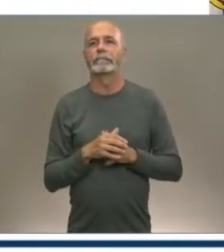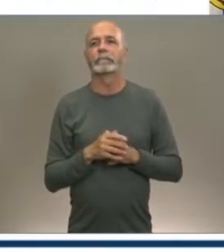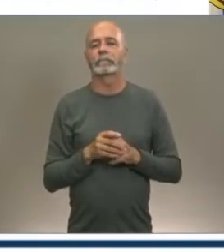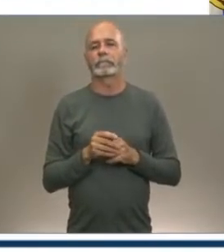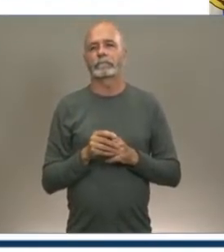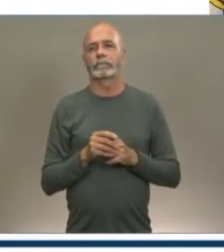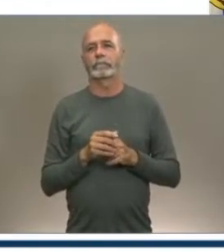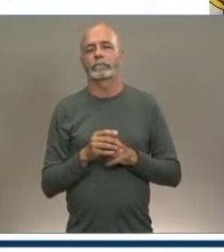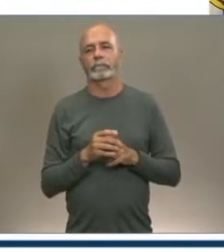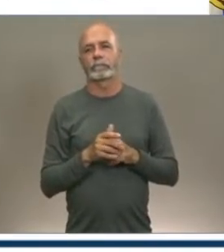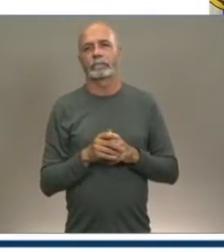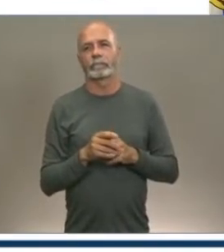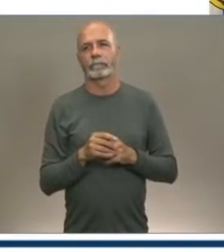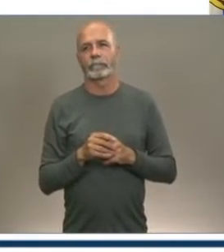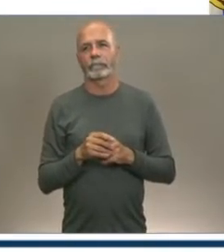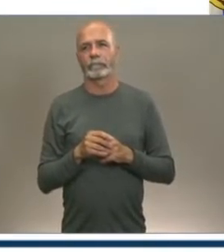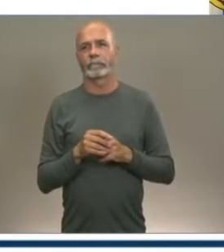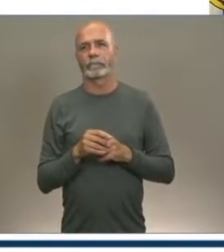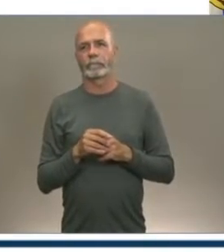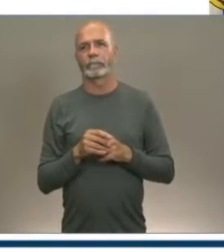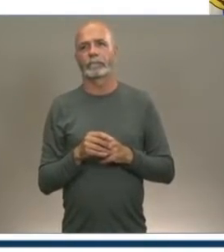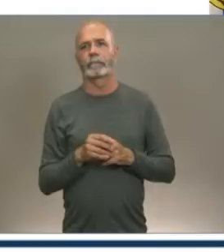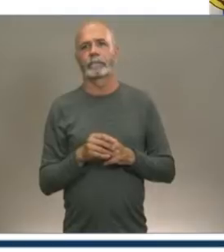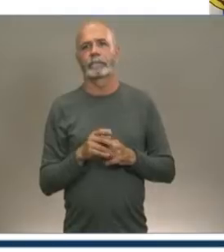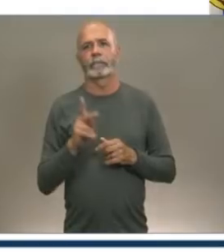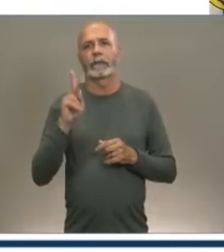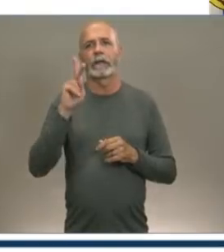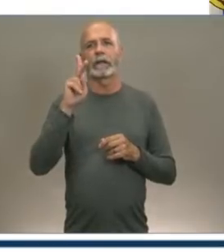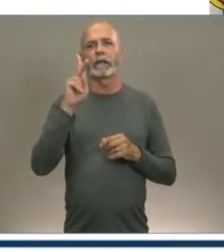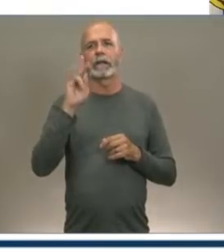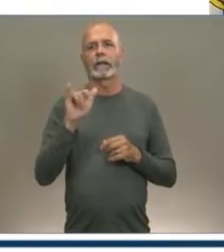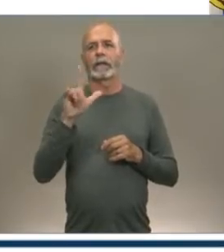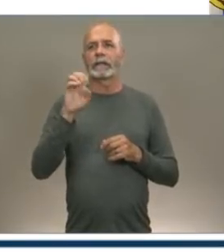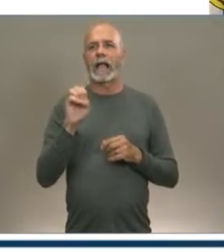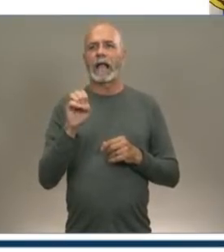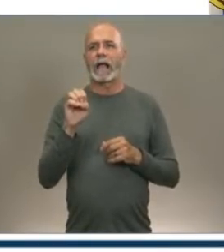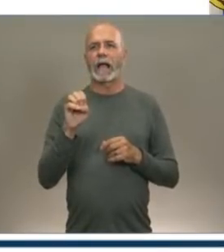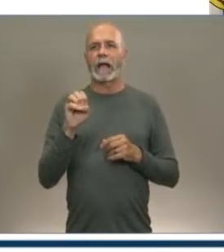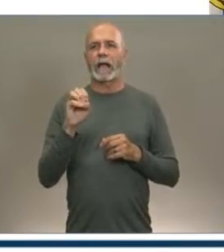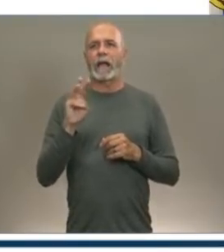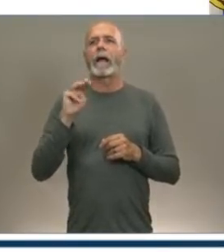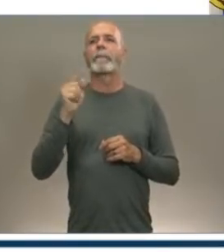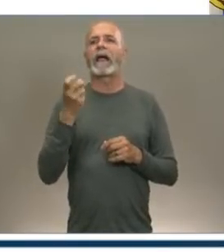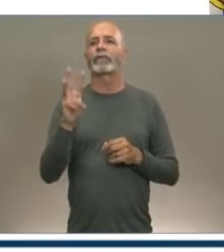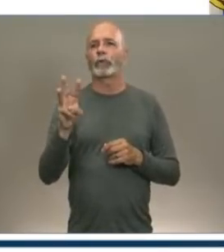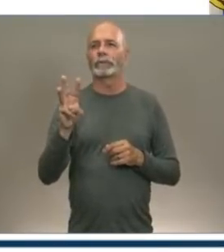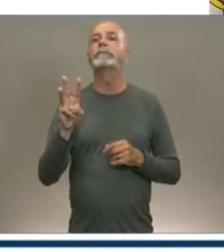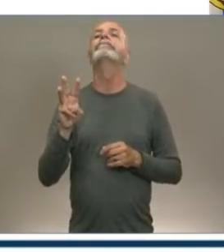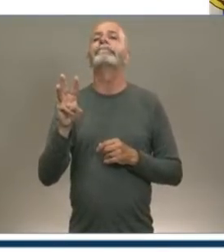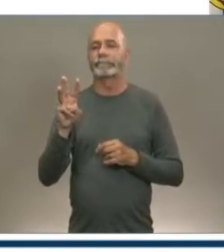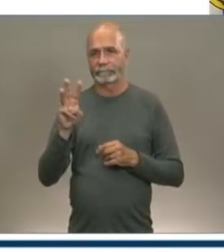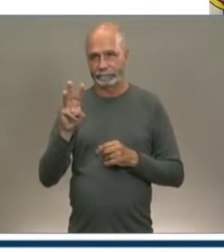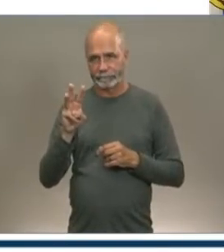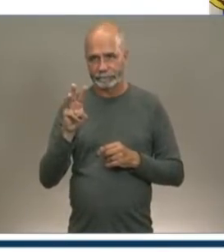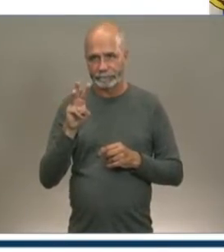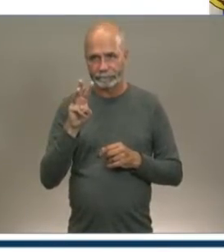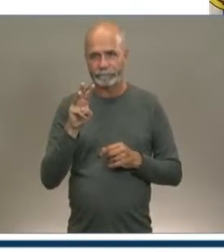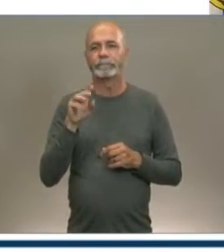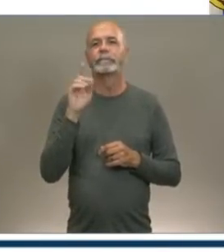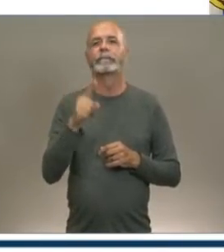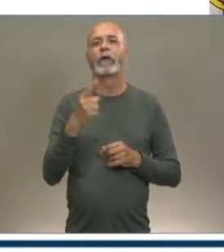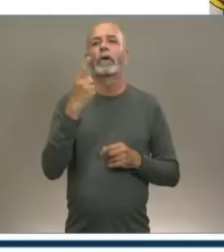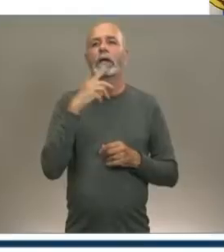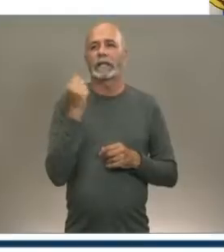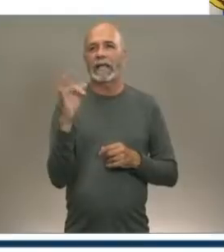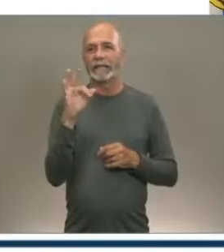Matthews, who died of meningitis B, apparently, but had been turned away or treated